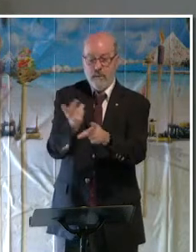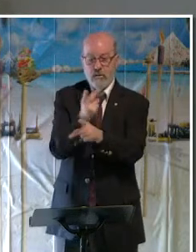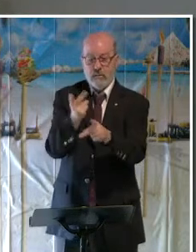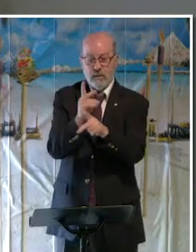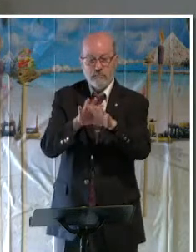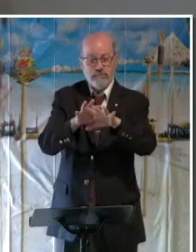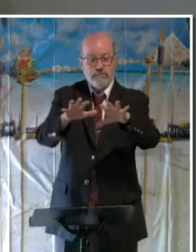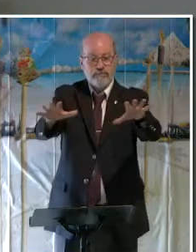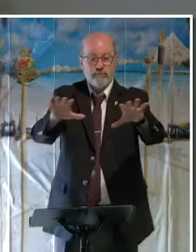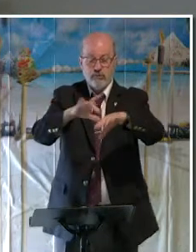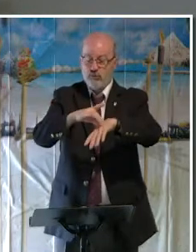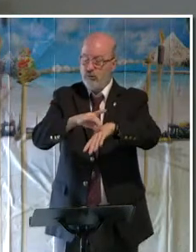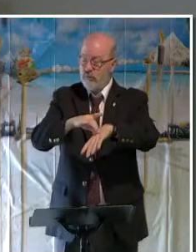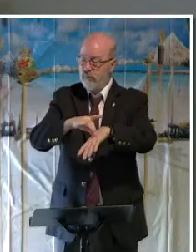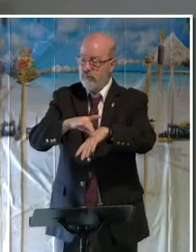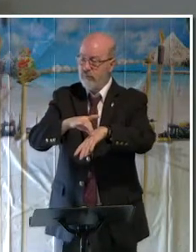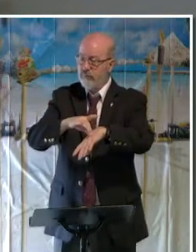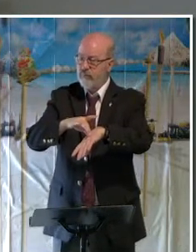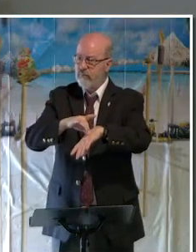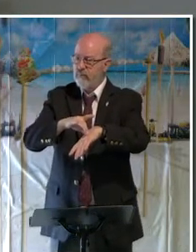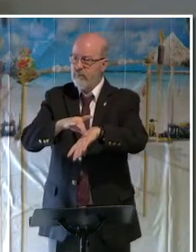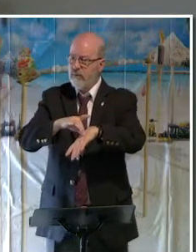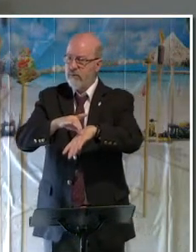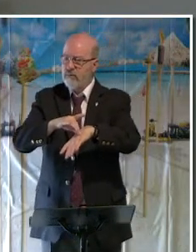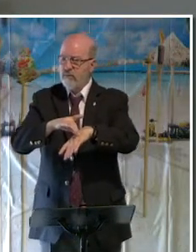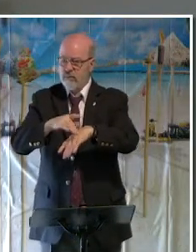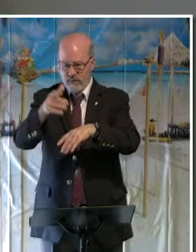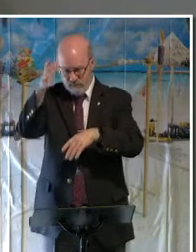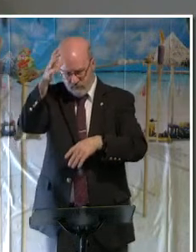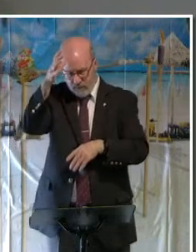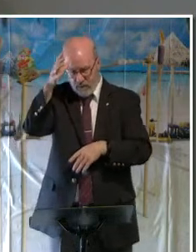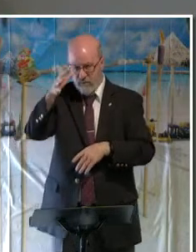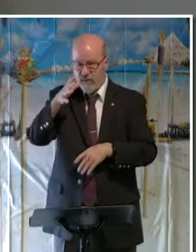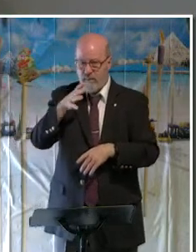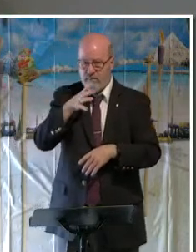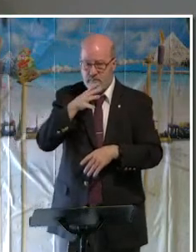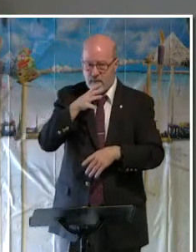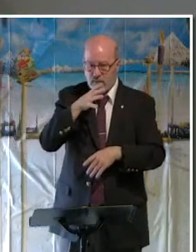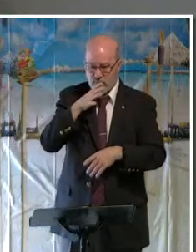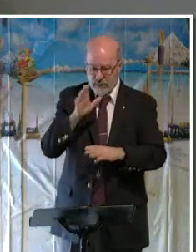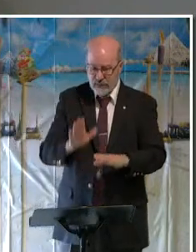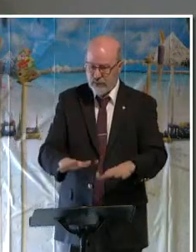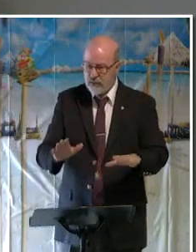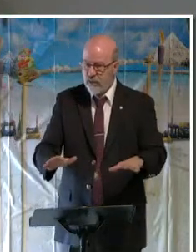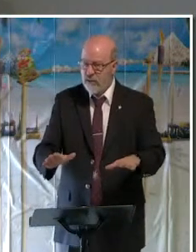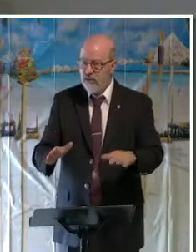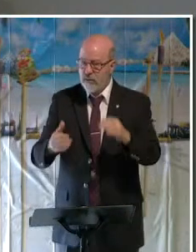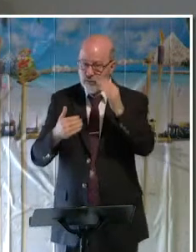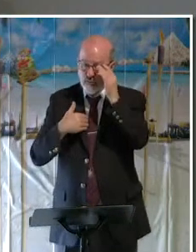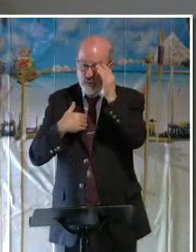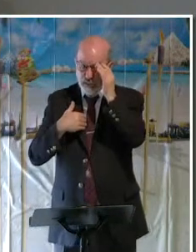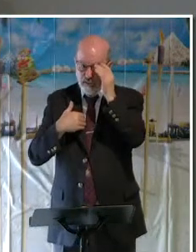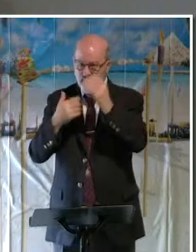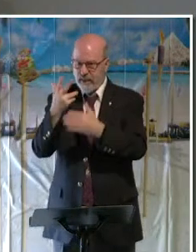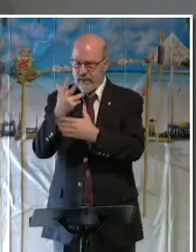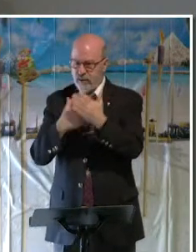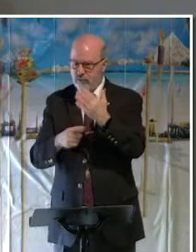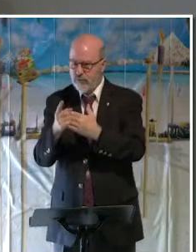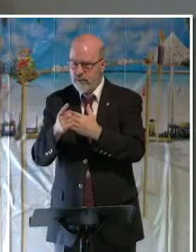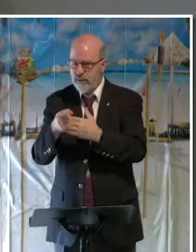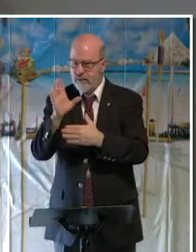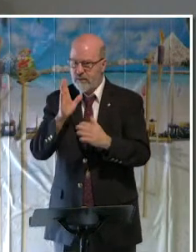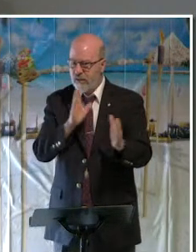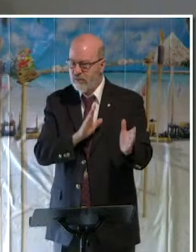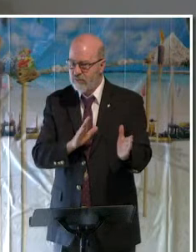multiply, and replenish the earth. So in a father and a mother and a child, you have a trinity. That's